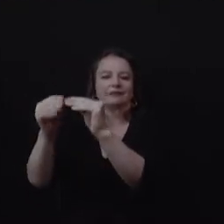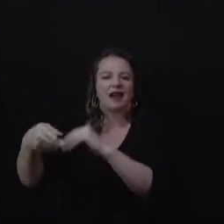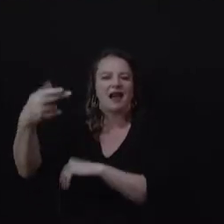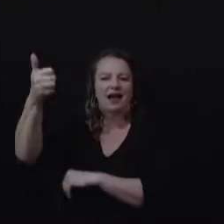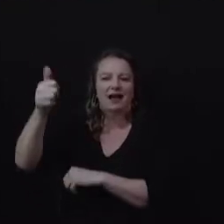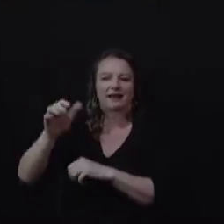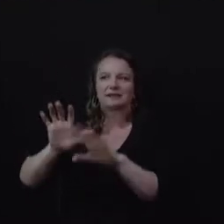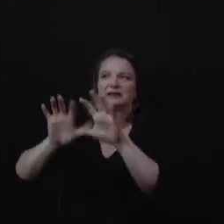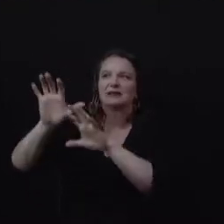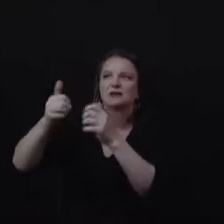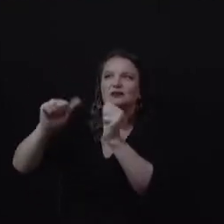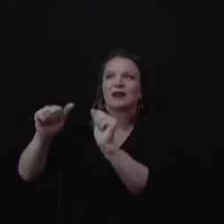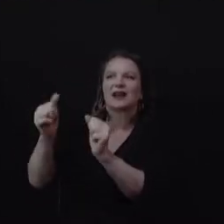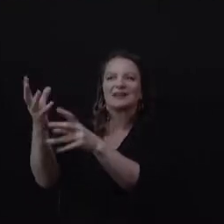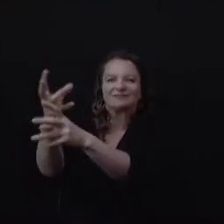the joy out of life we were searching for.